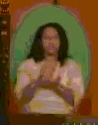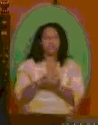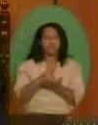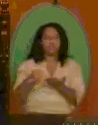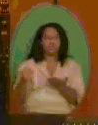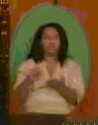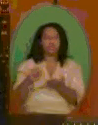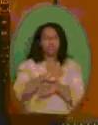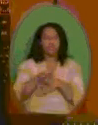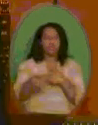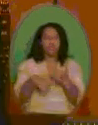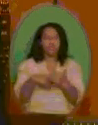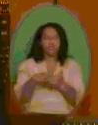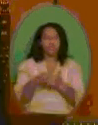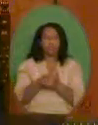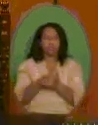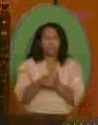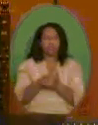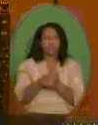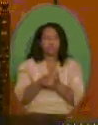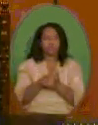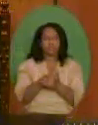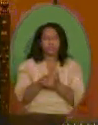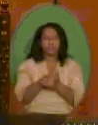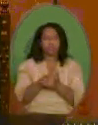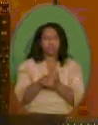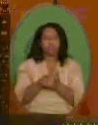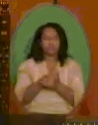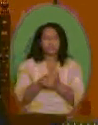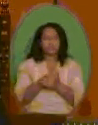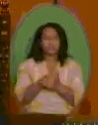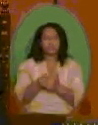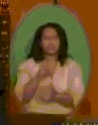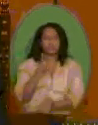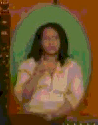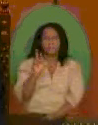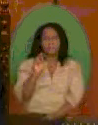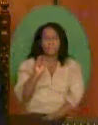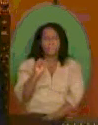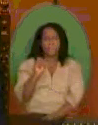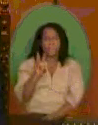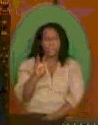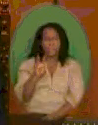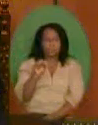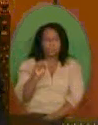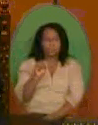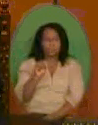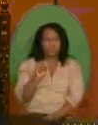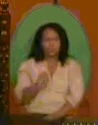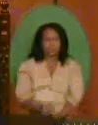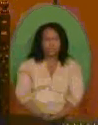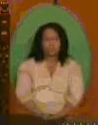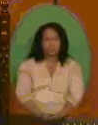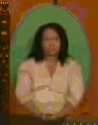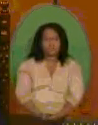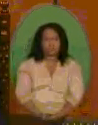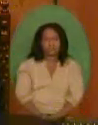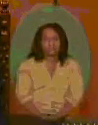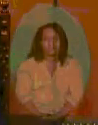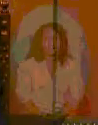all the drawers attached to your respective desks. and we'll ask you that if you have any personal items,